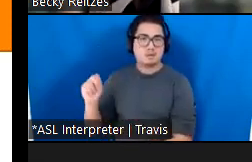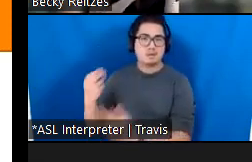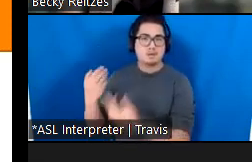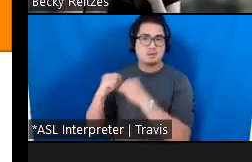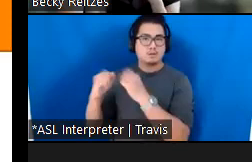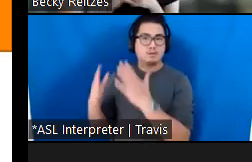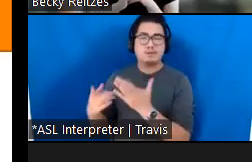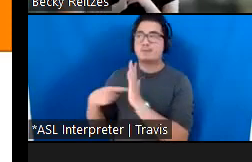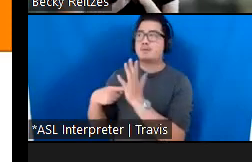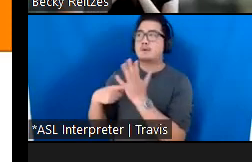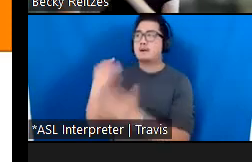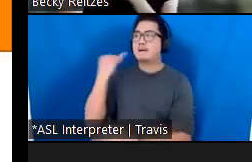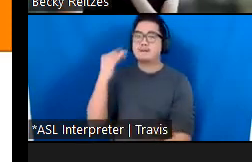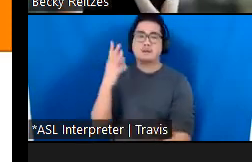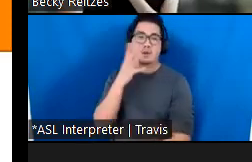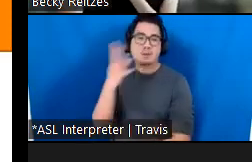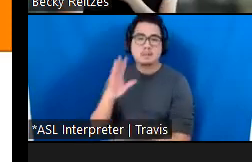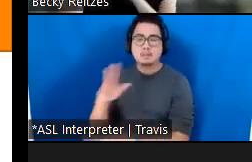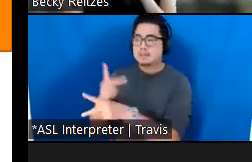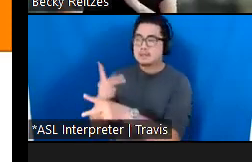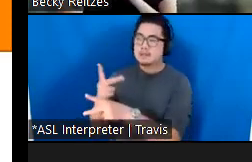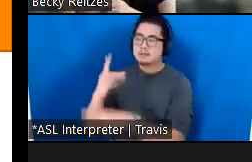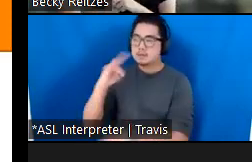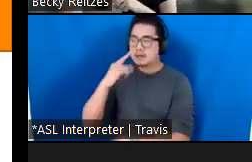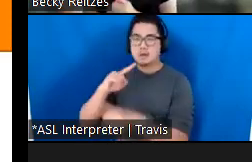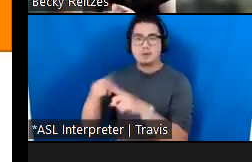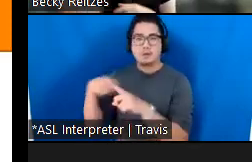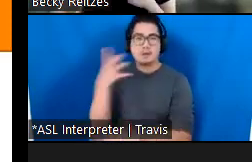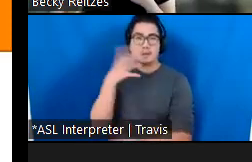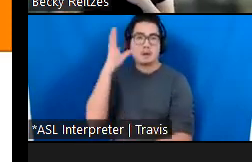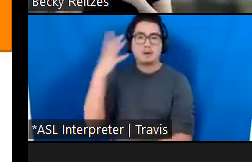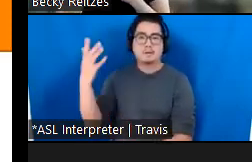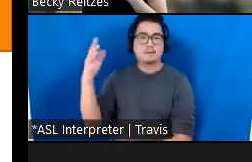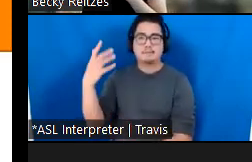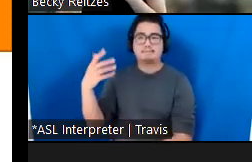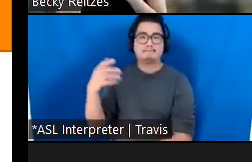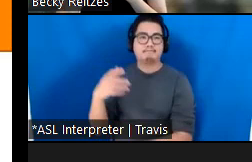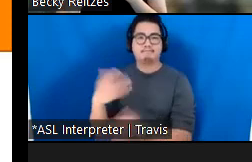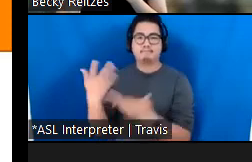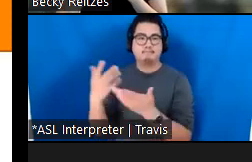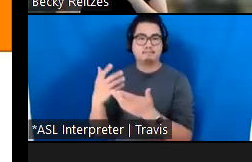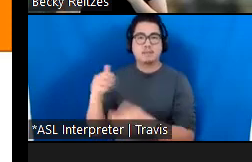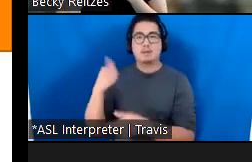while parents are somewhere else. If that's the question, I can look it up and find out.